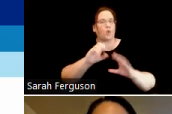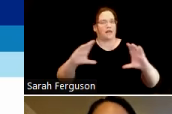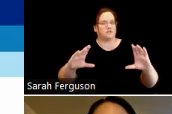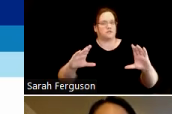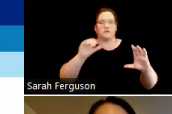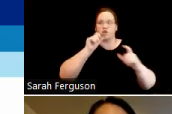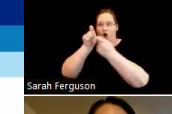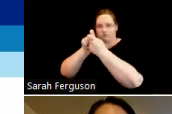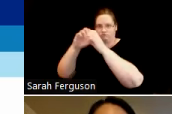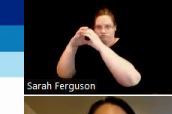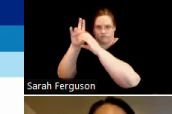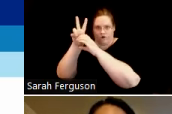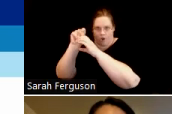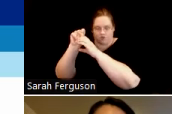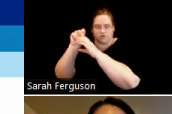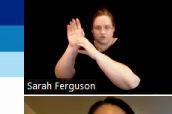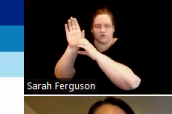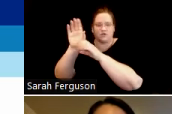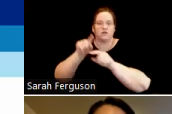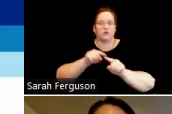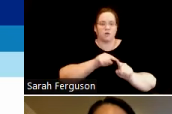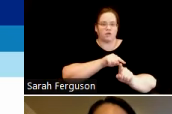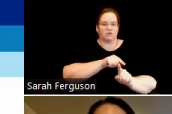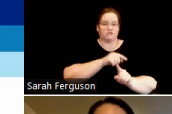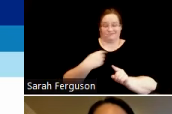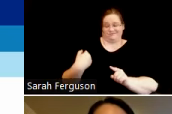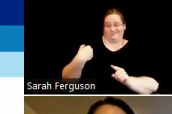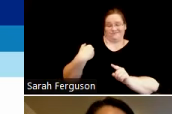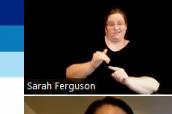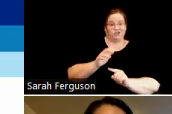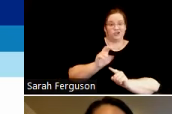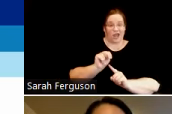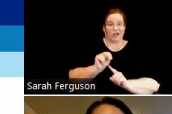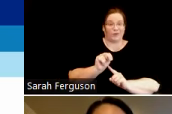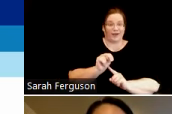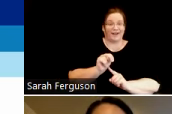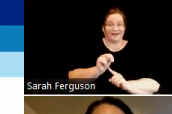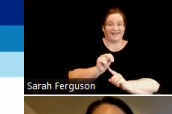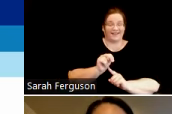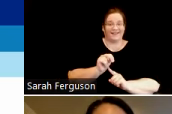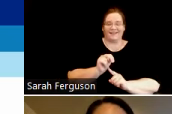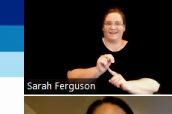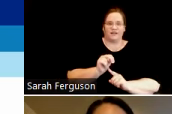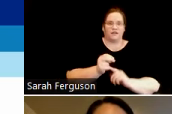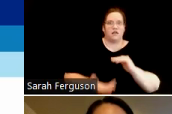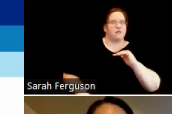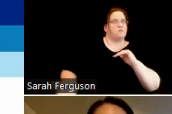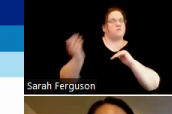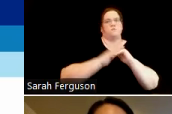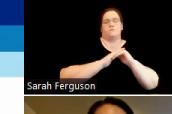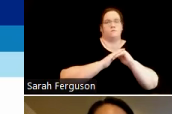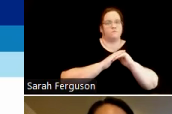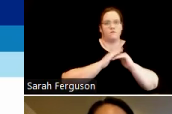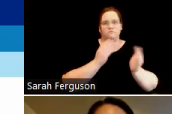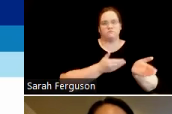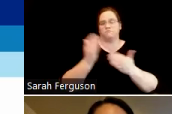Vermont. But you can see in January, we really had a peak in hospitalizations across the United